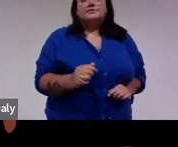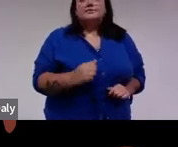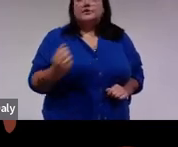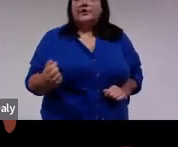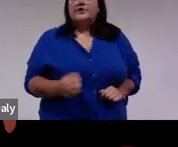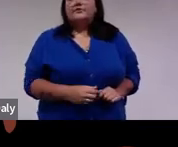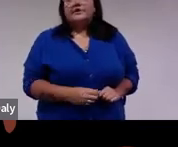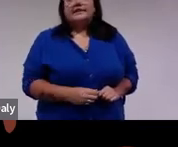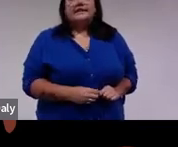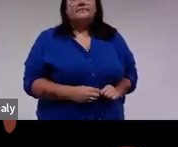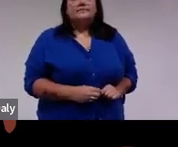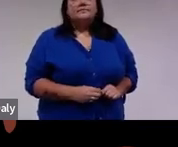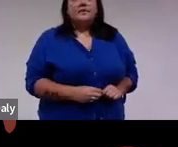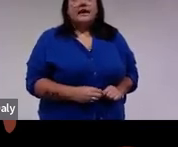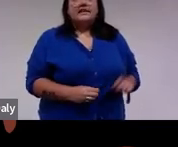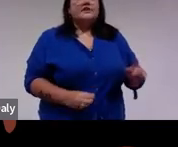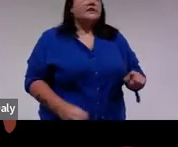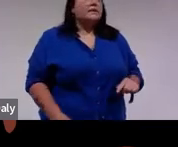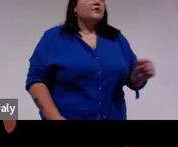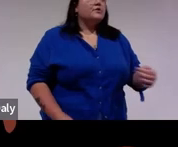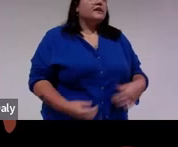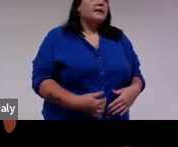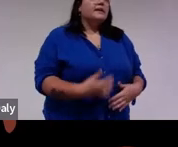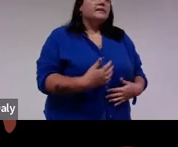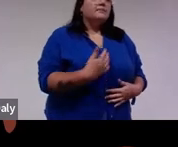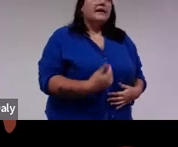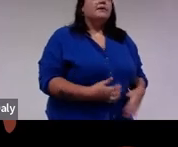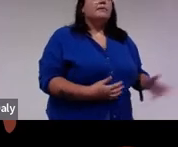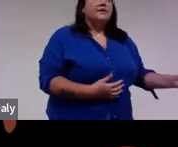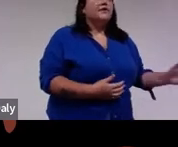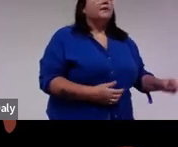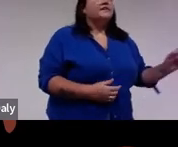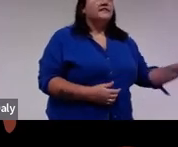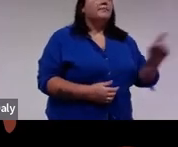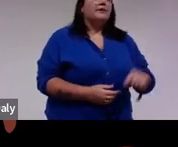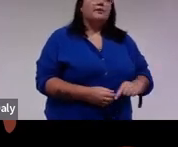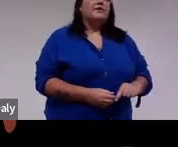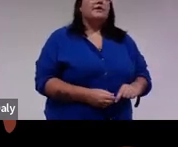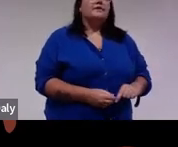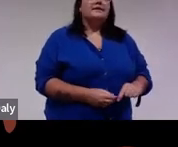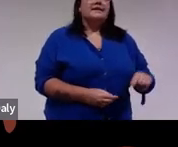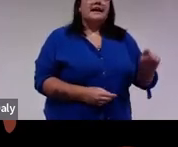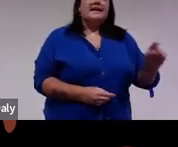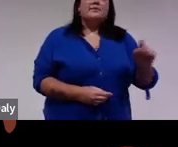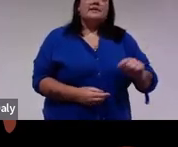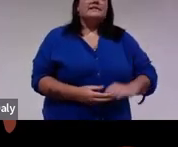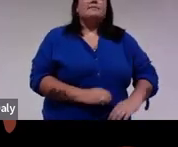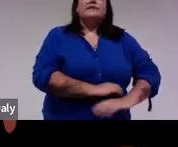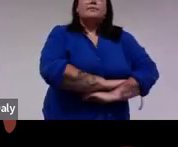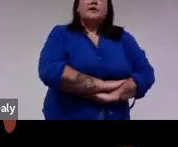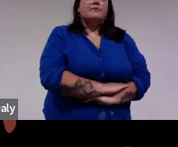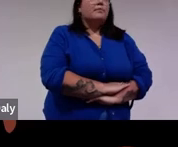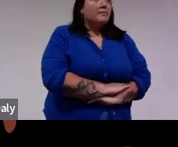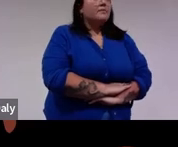school, to go to university, and then she inspired Nunya Gami, my grandmother, her mother, to come back with her and they were in the